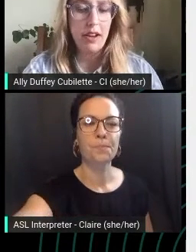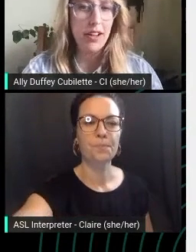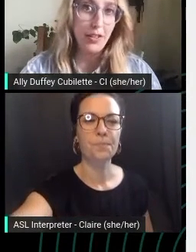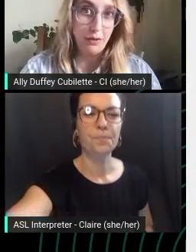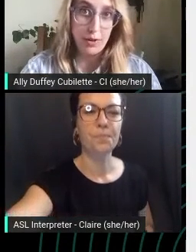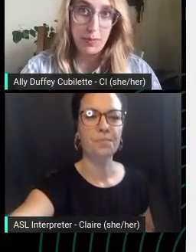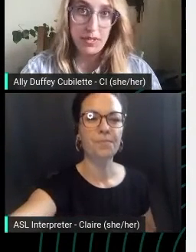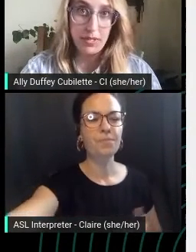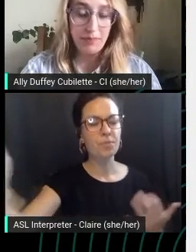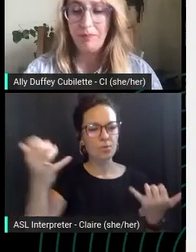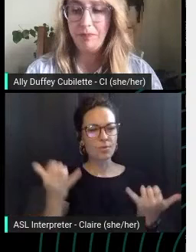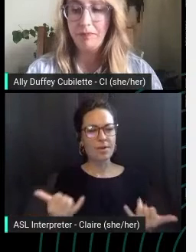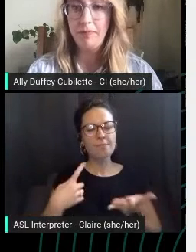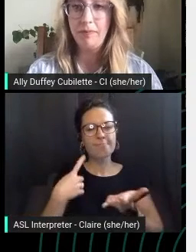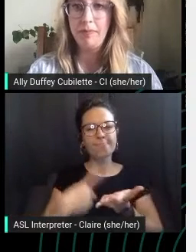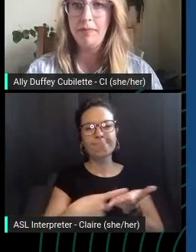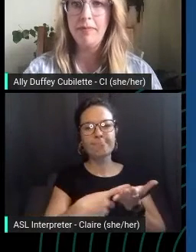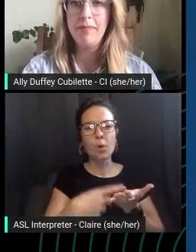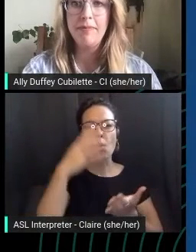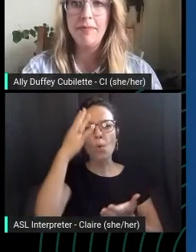website data in the first place.